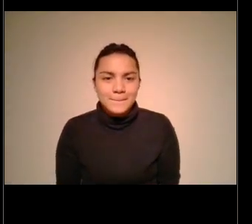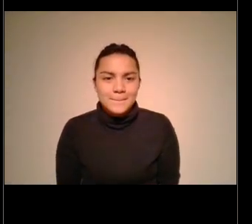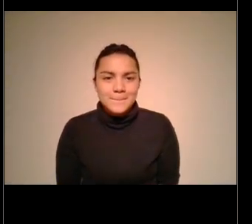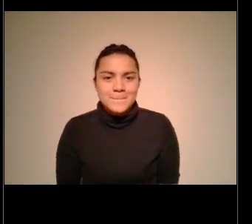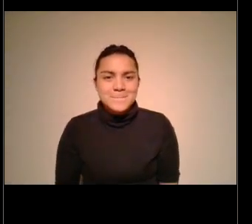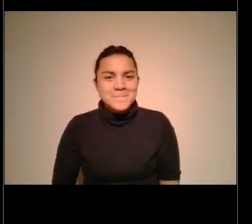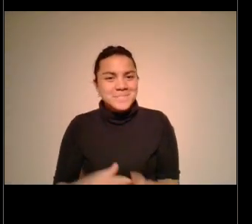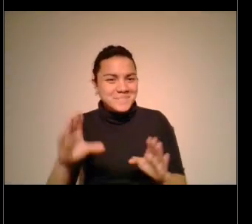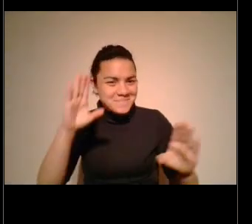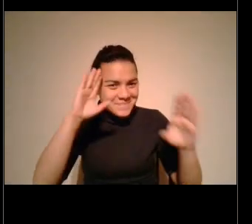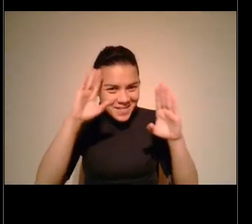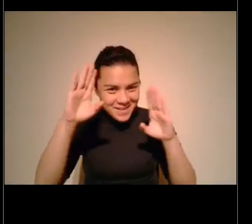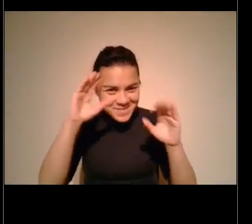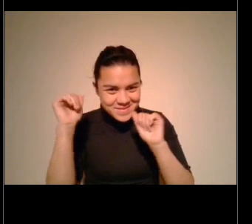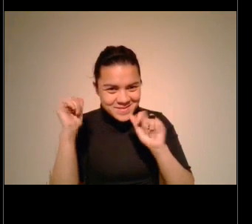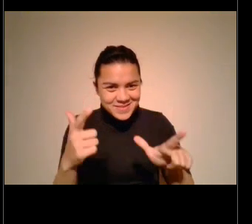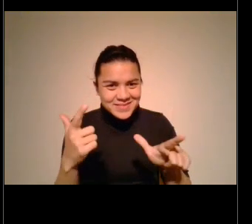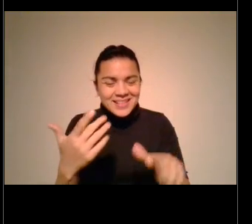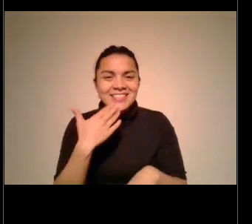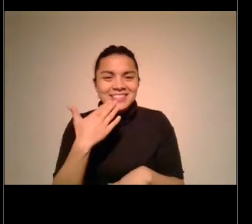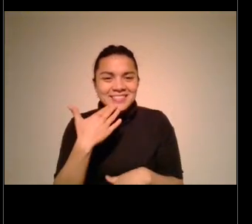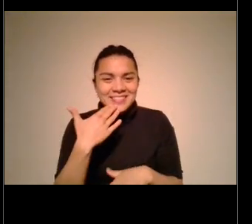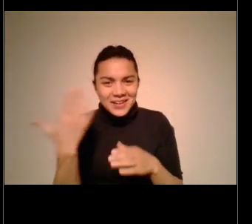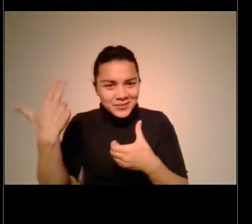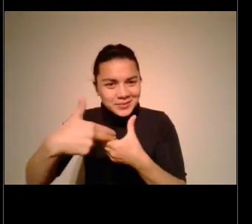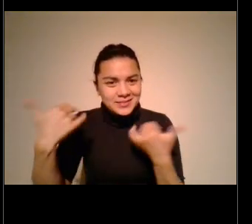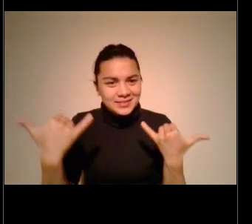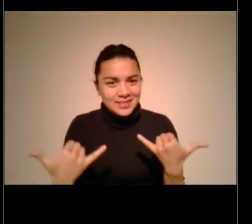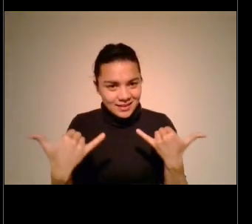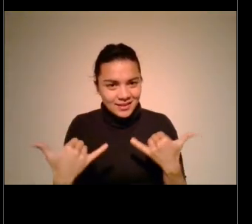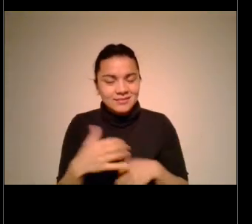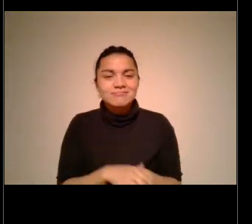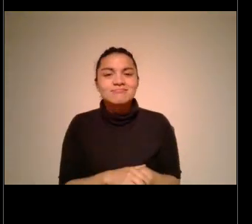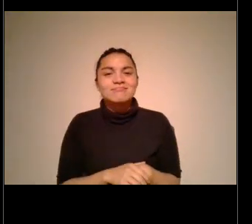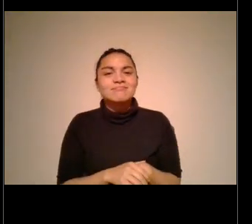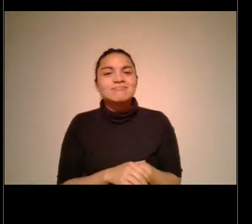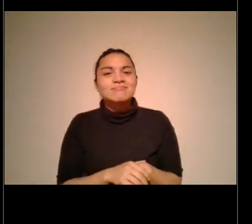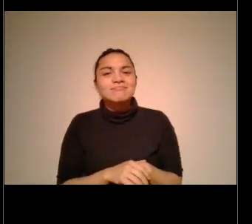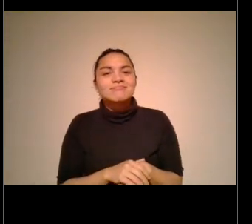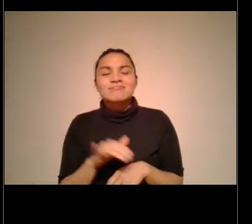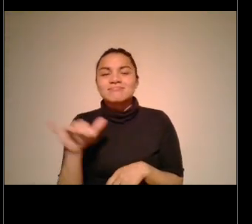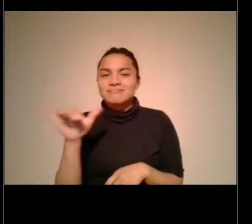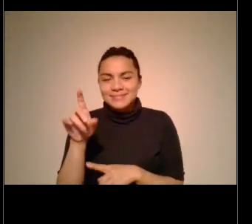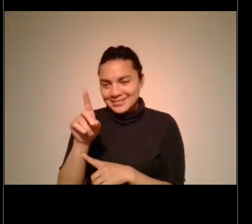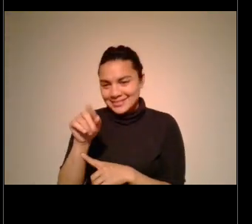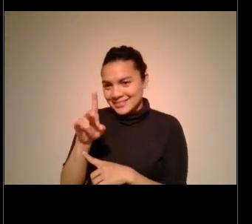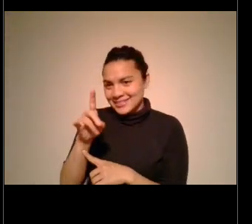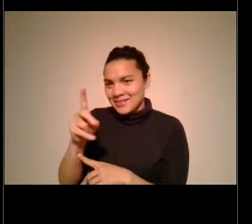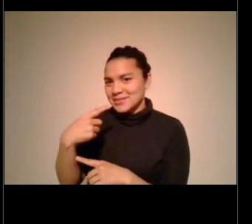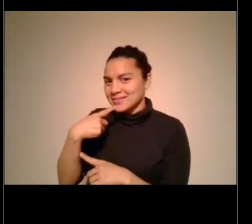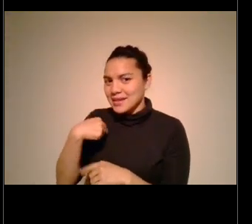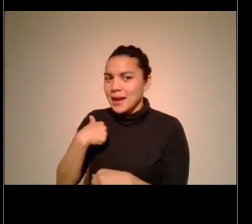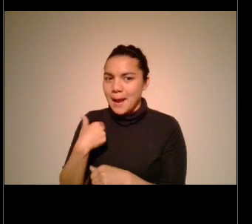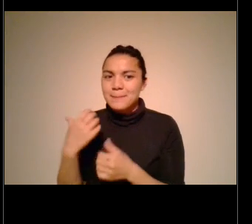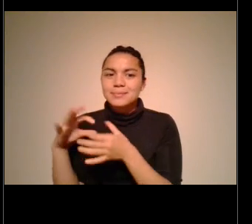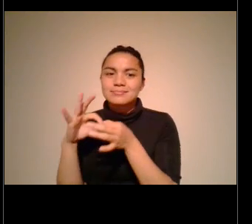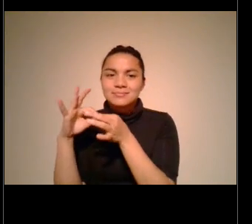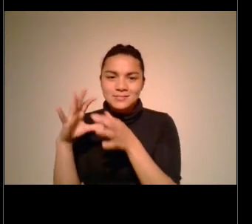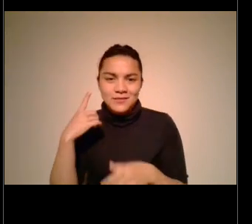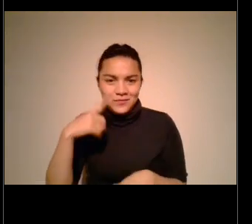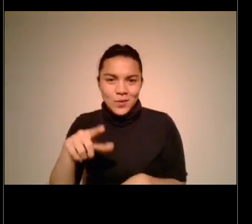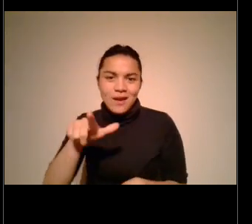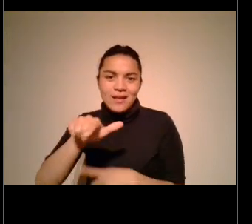Okay, hello everyone. Thanks for being with us here today. So like David said, I'm the co-convener of the LSA Special